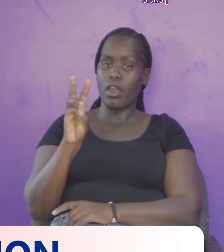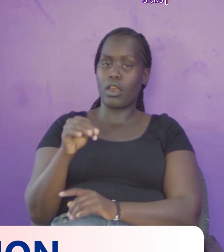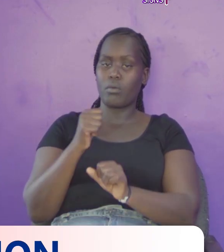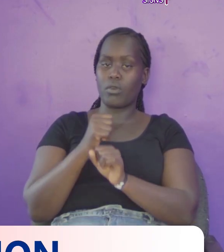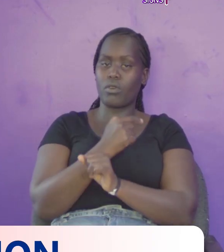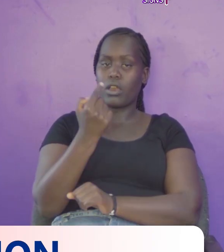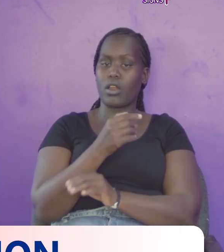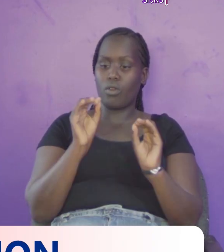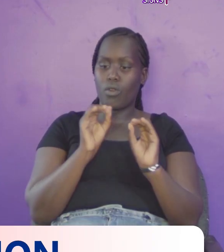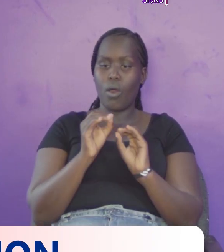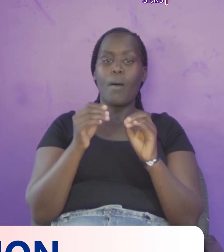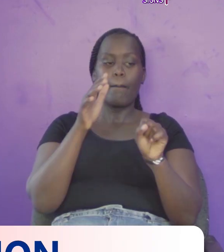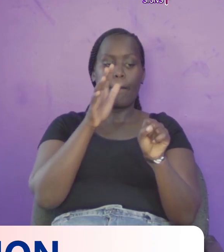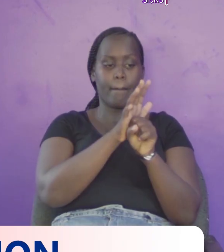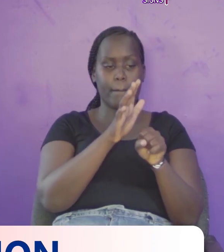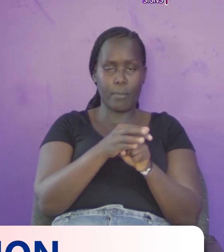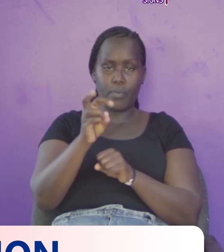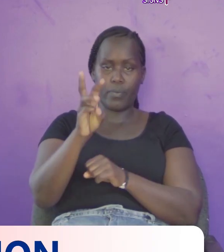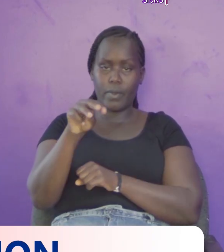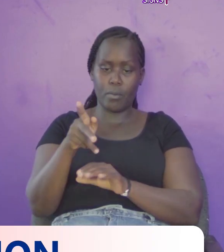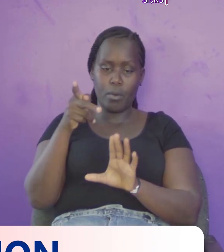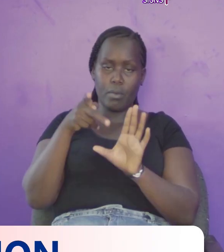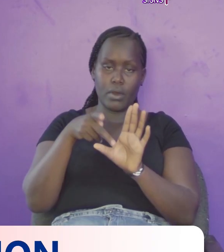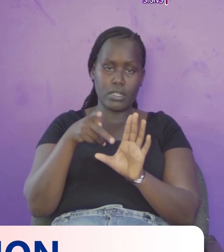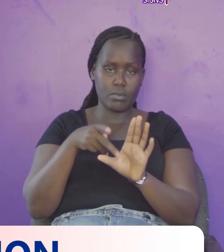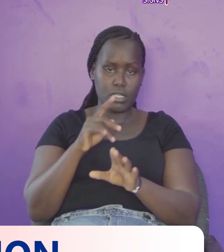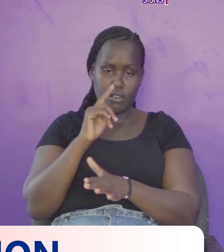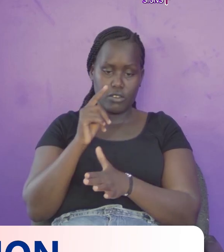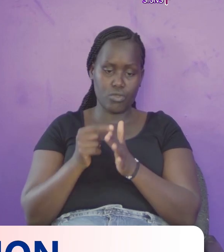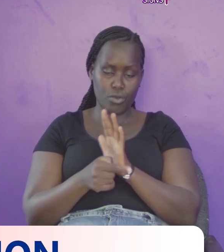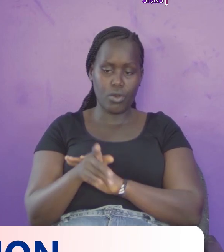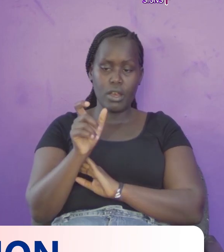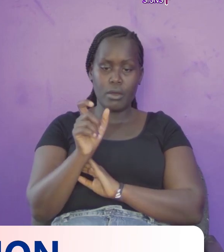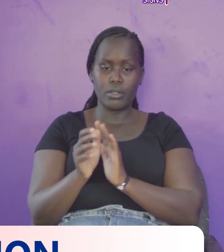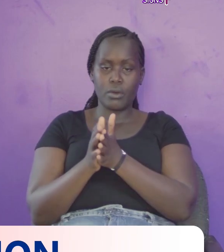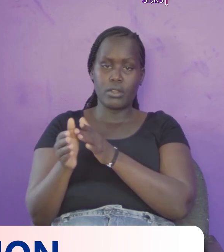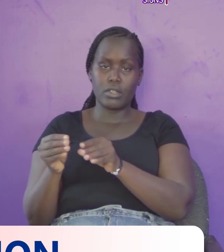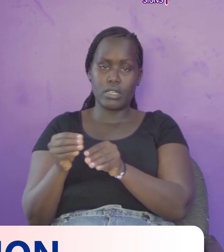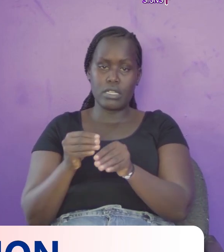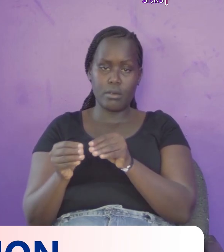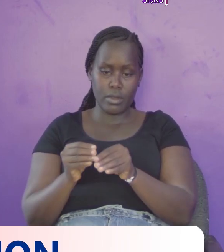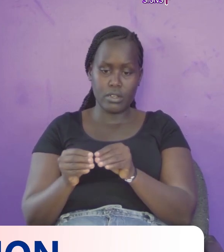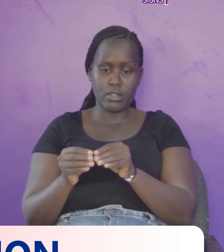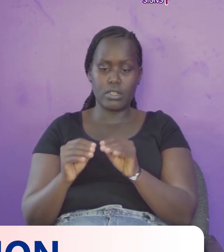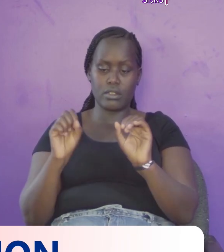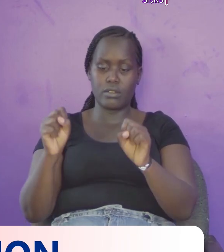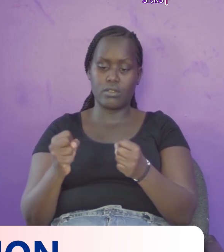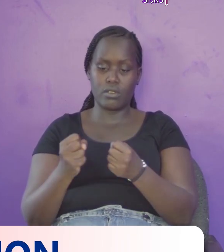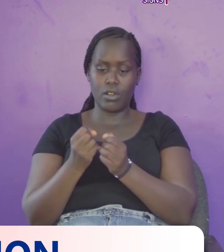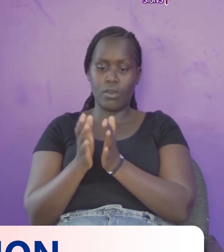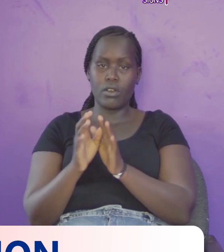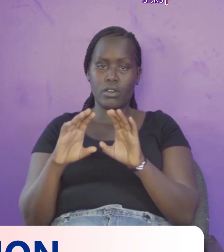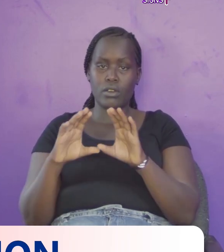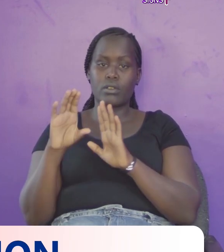So many MPs participated in ensuring that the person with disabilities is rescued by the